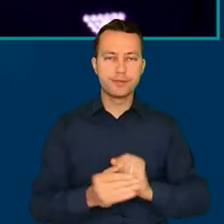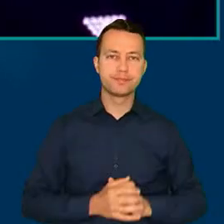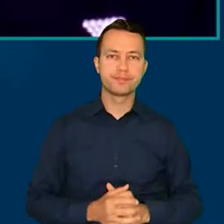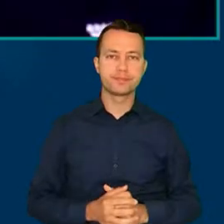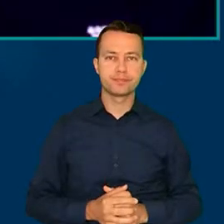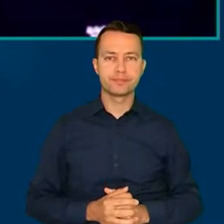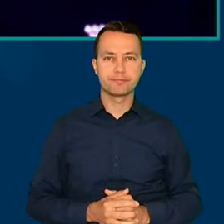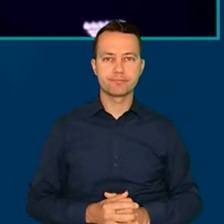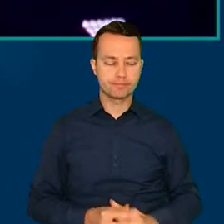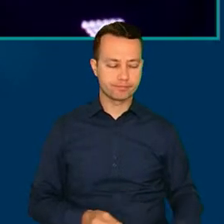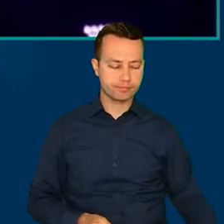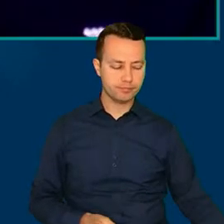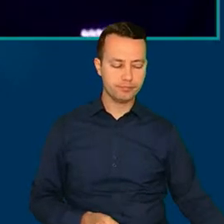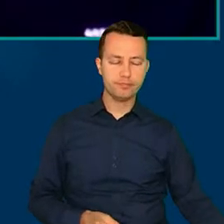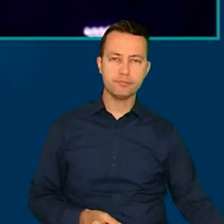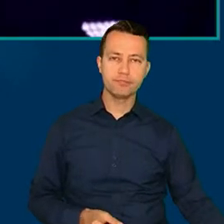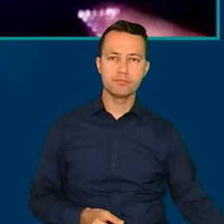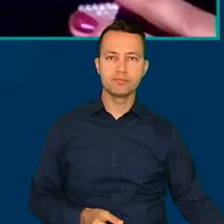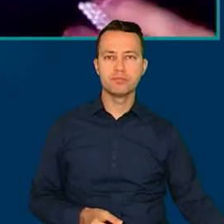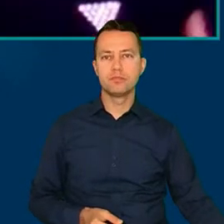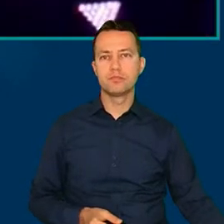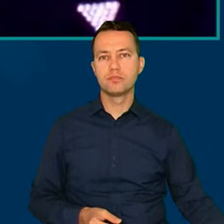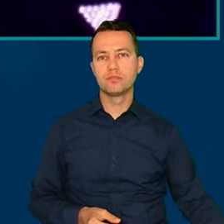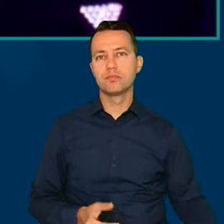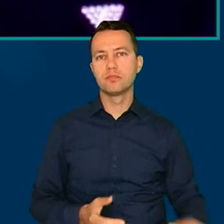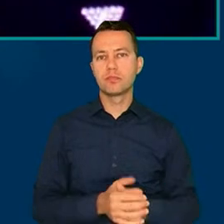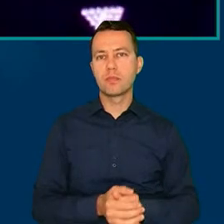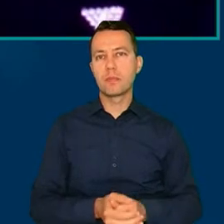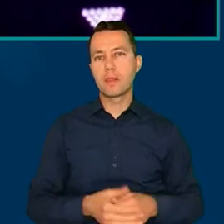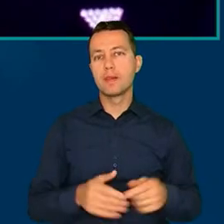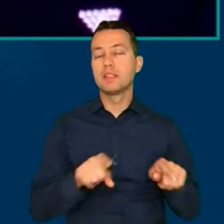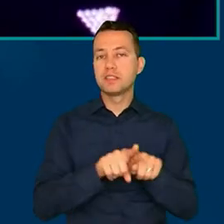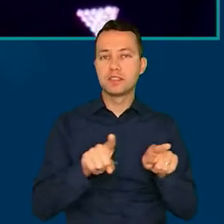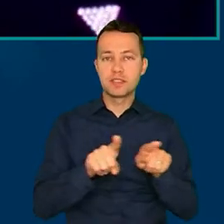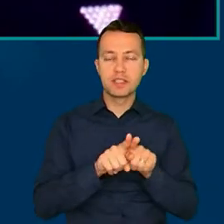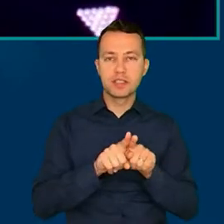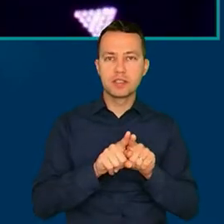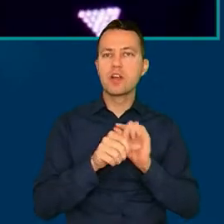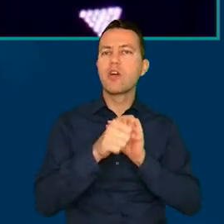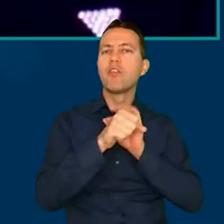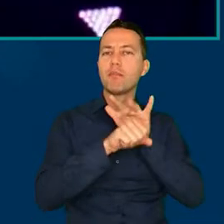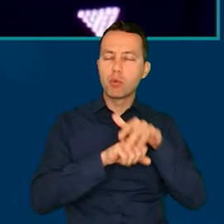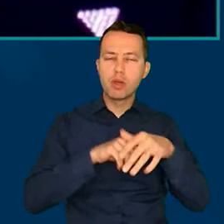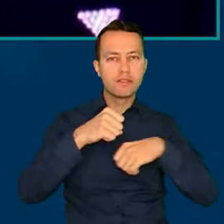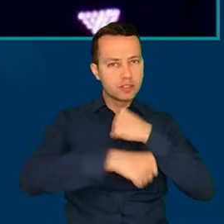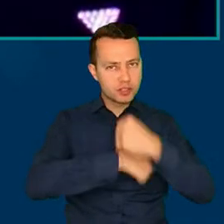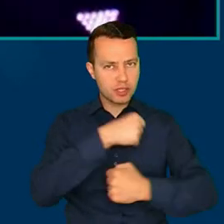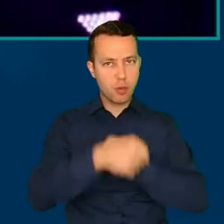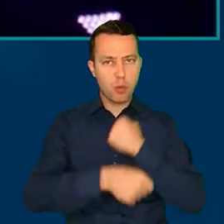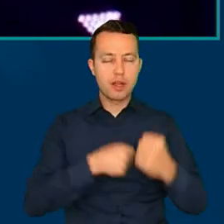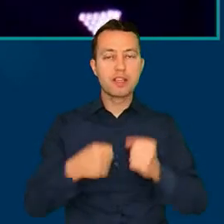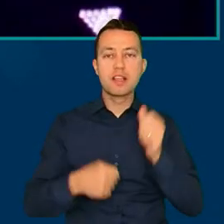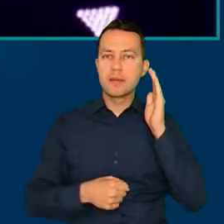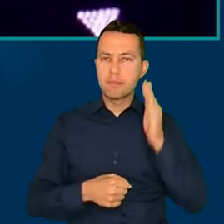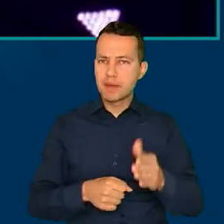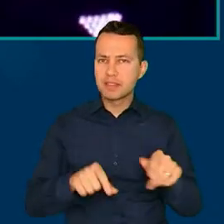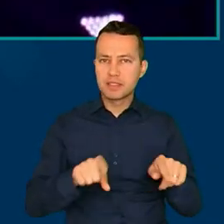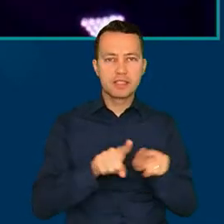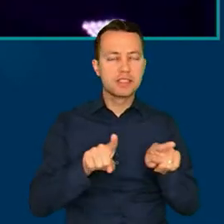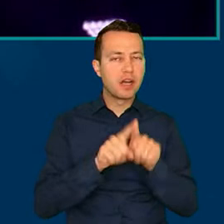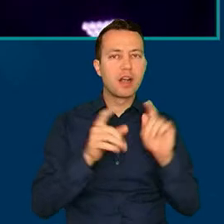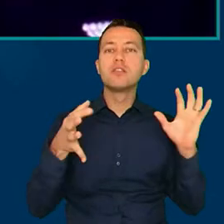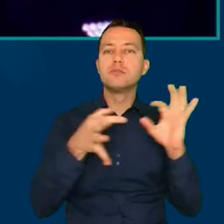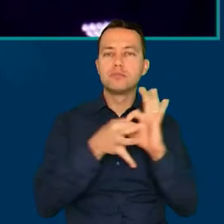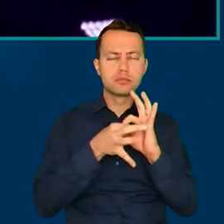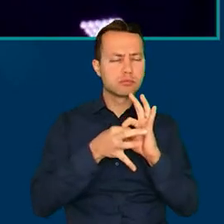were produced, generated with the respect for human rights. So here we have a leverage that